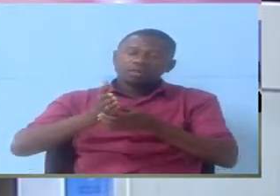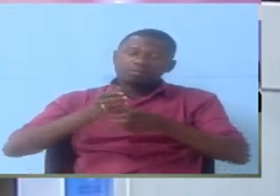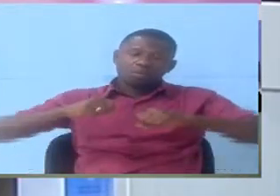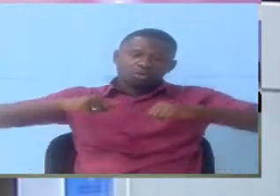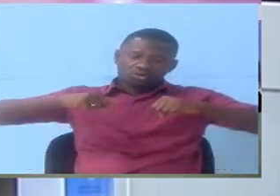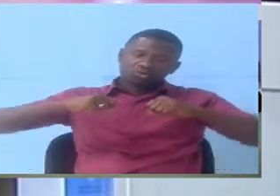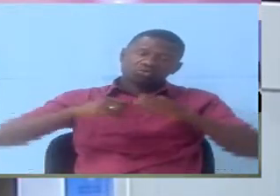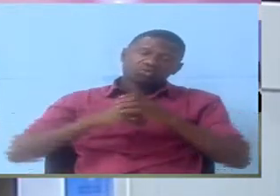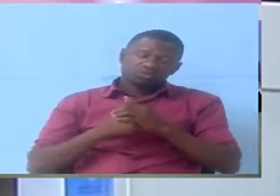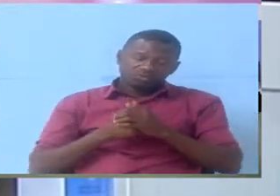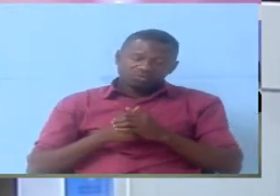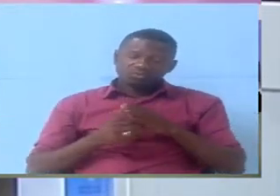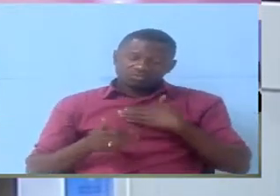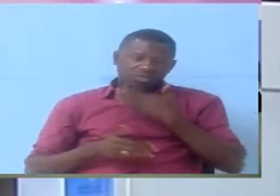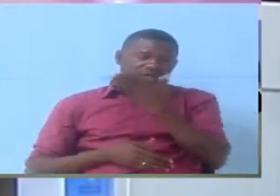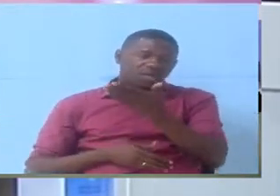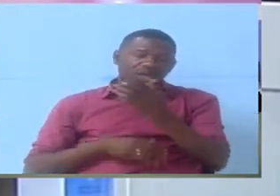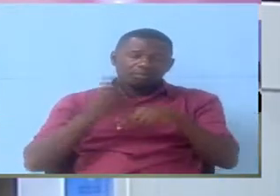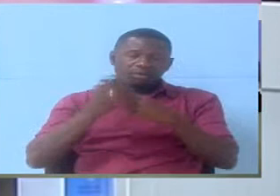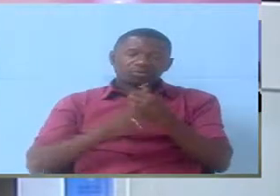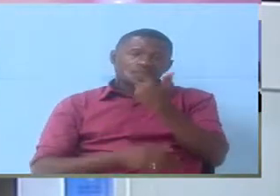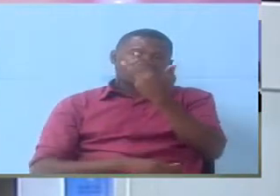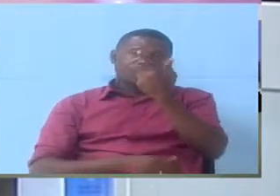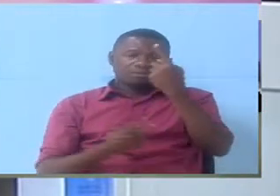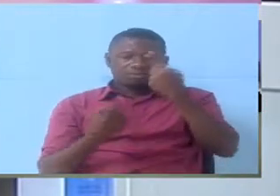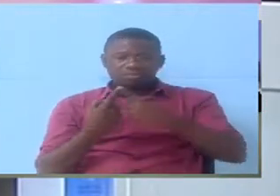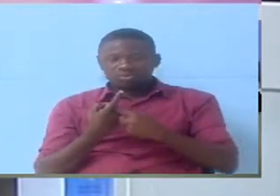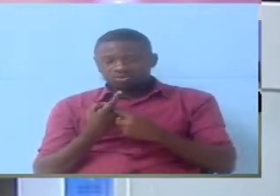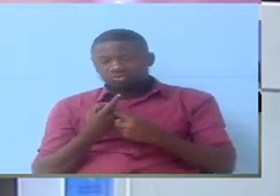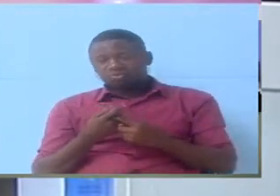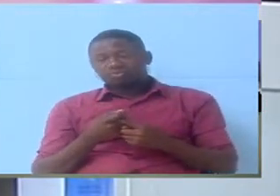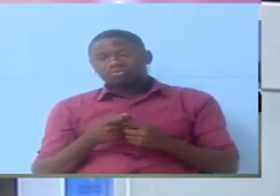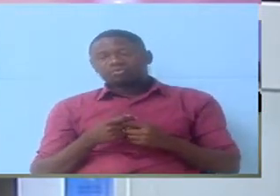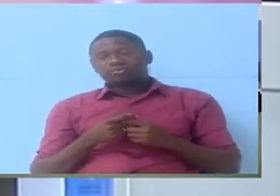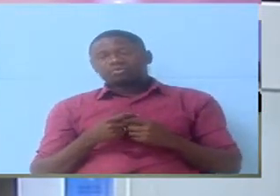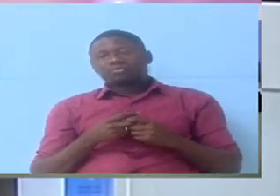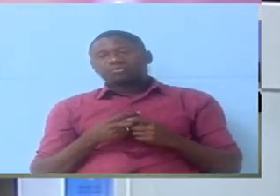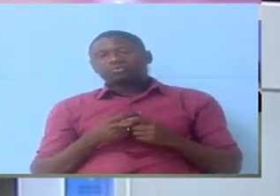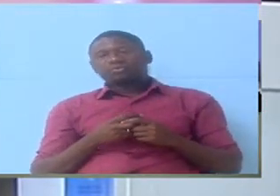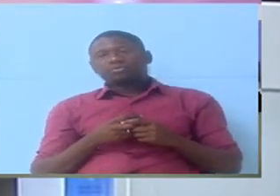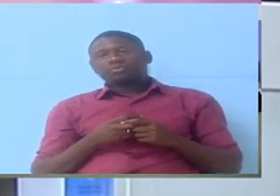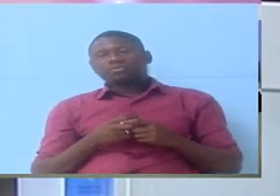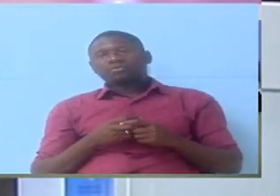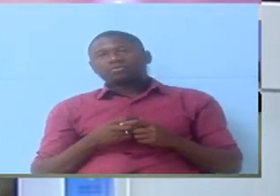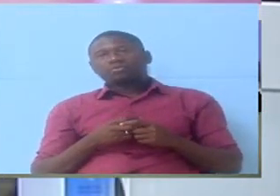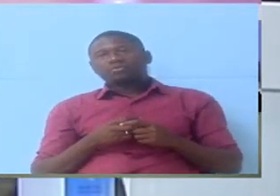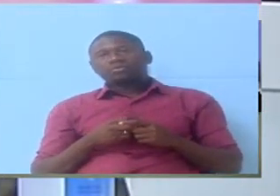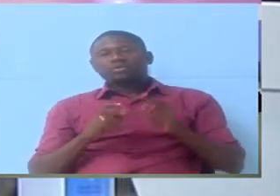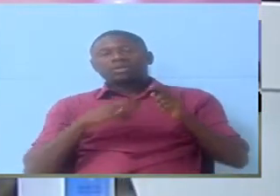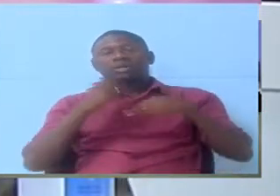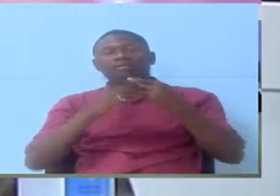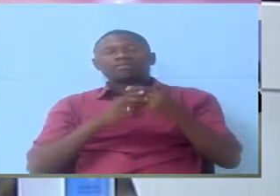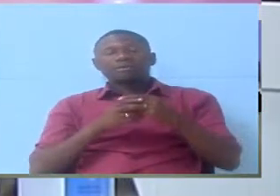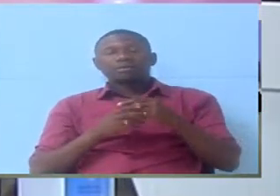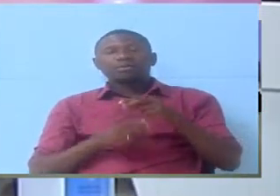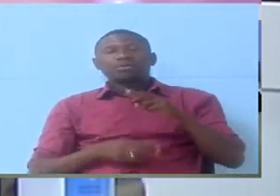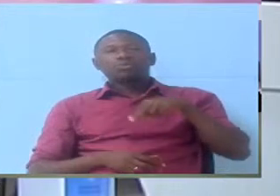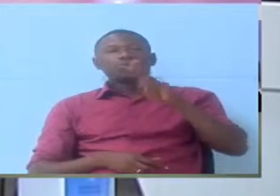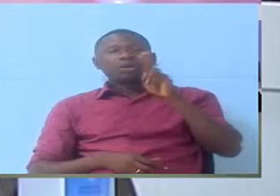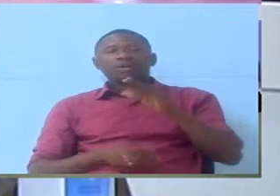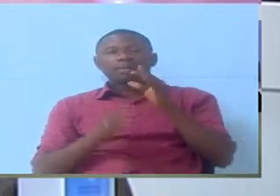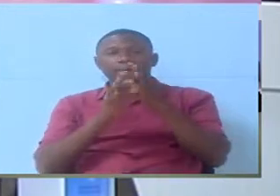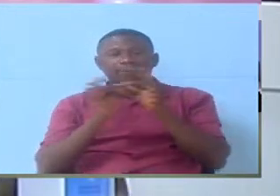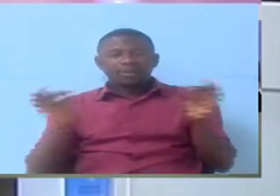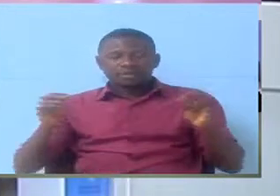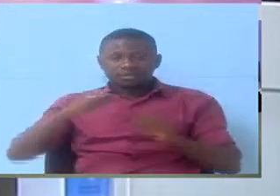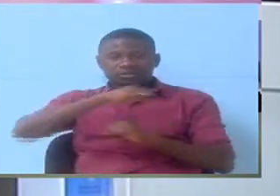there for almost eight months. Mbiye karisai. And then the United Nations peace support was